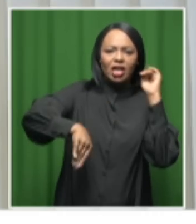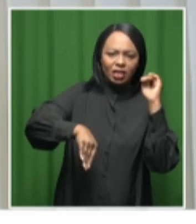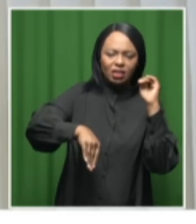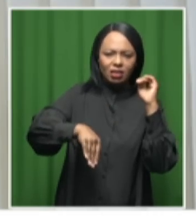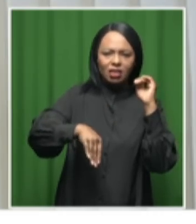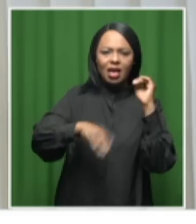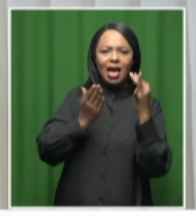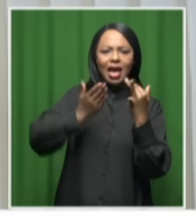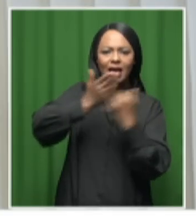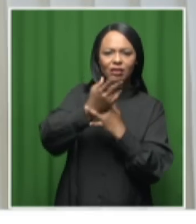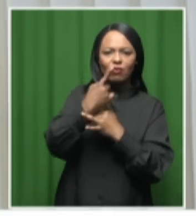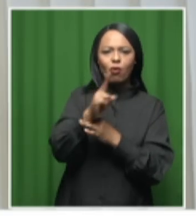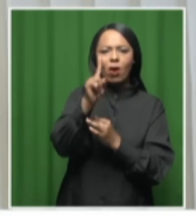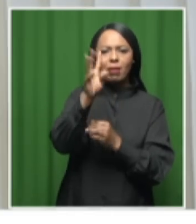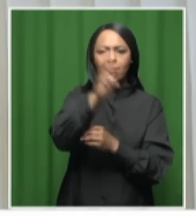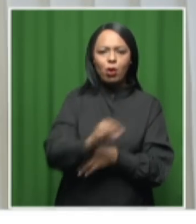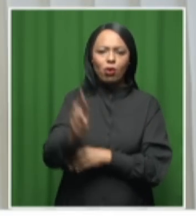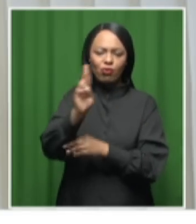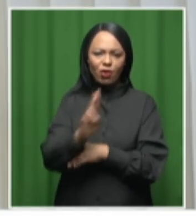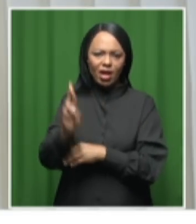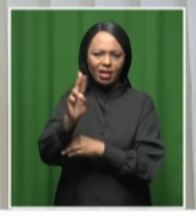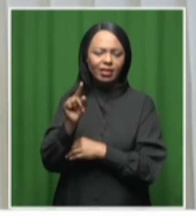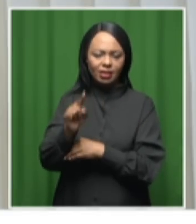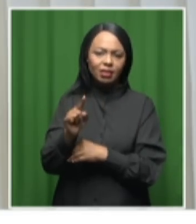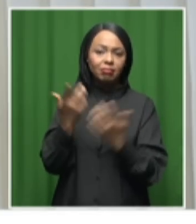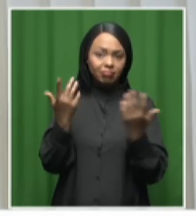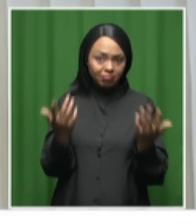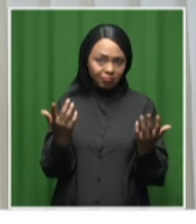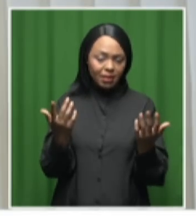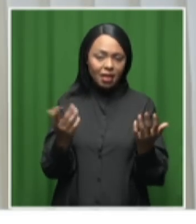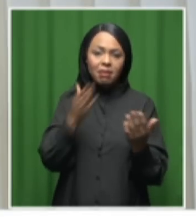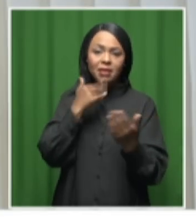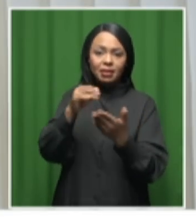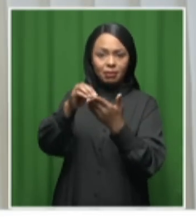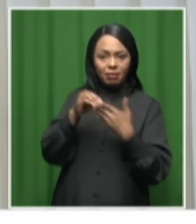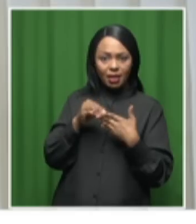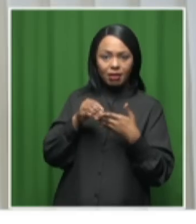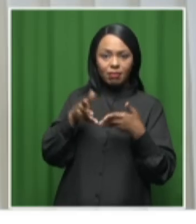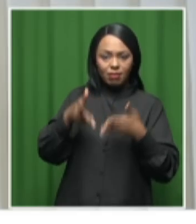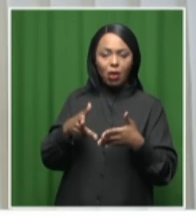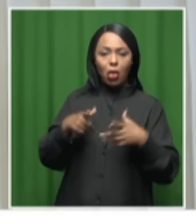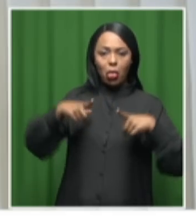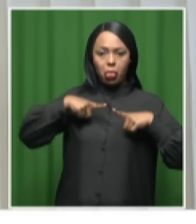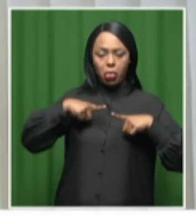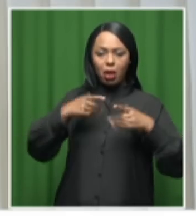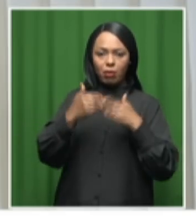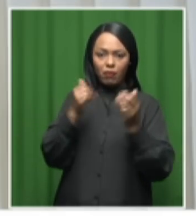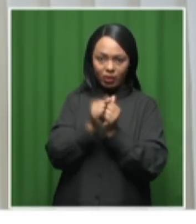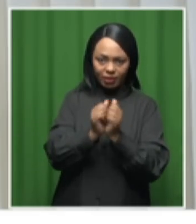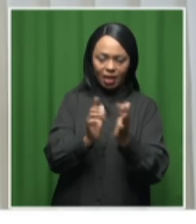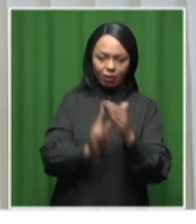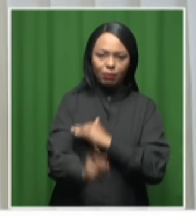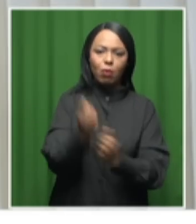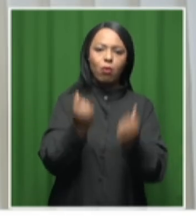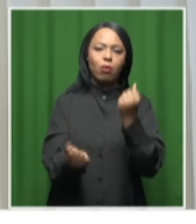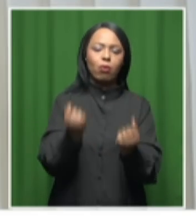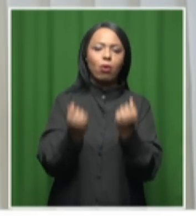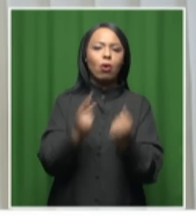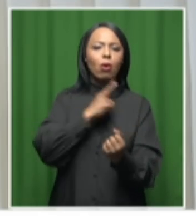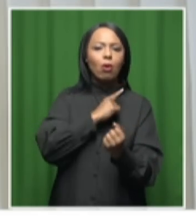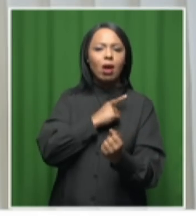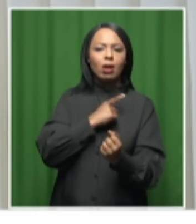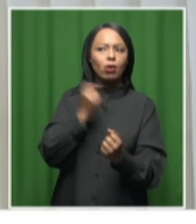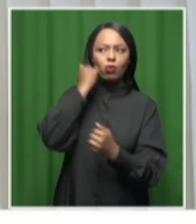in excess of R1 million or approximately $1 million. Please bring it up before we even start, because I don't want